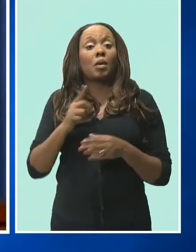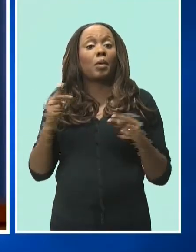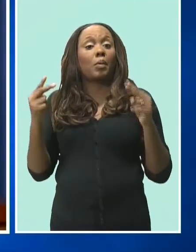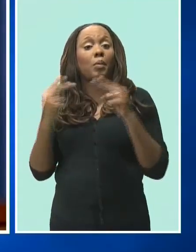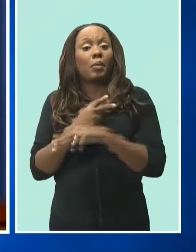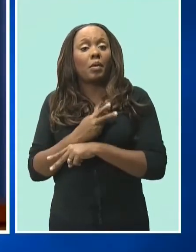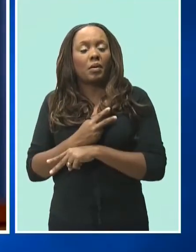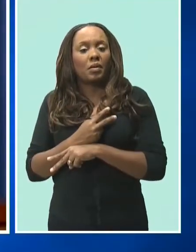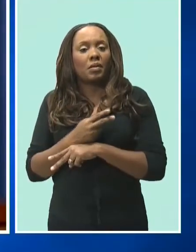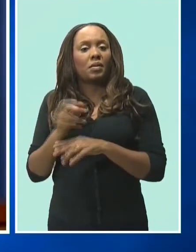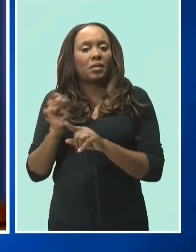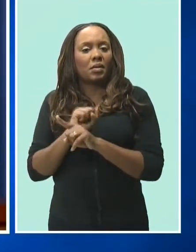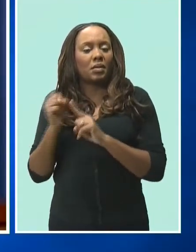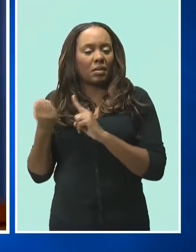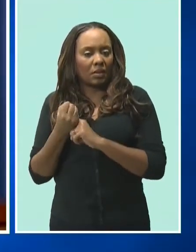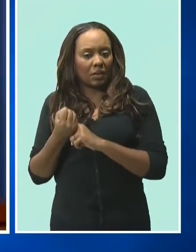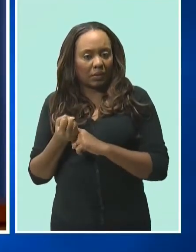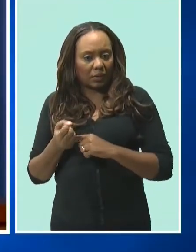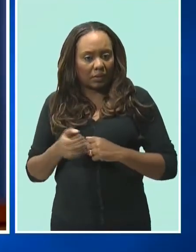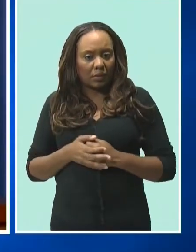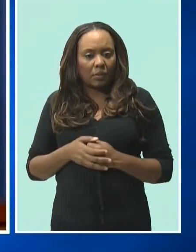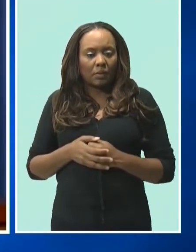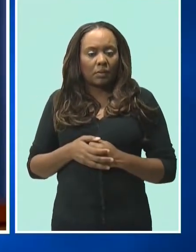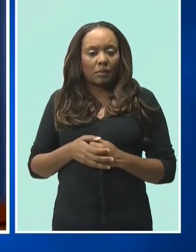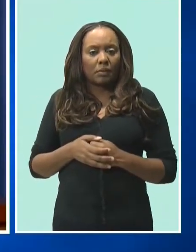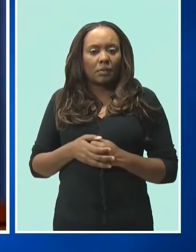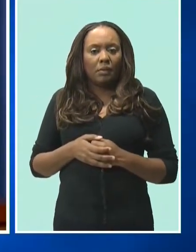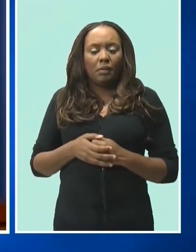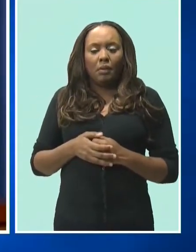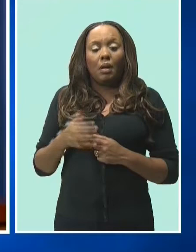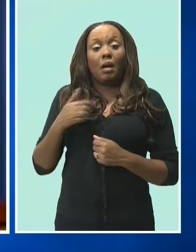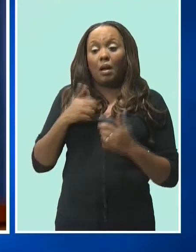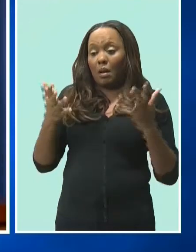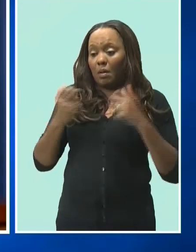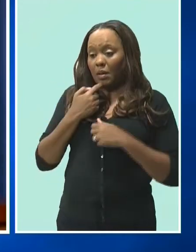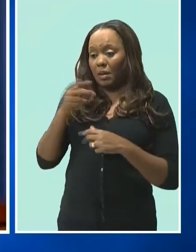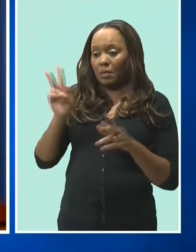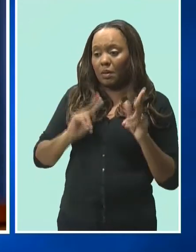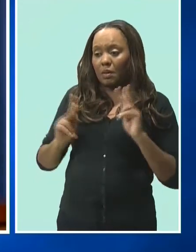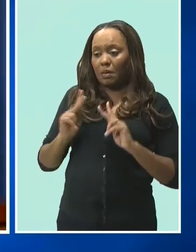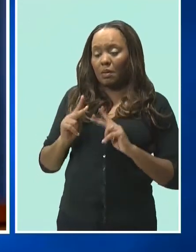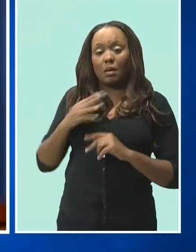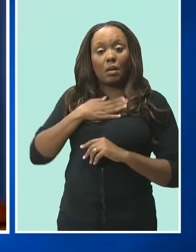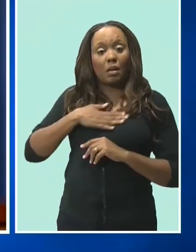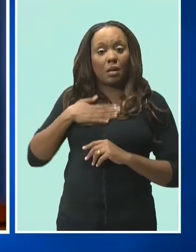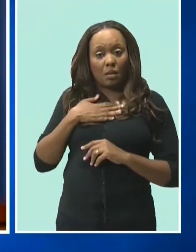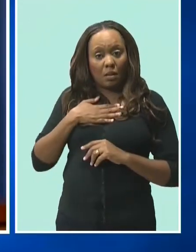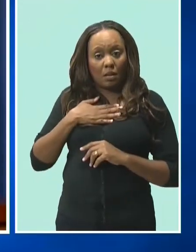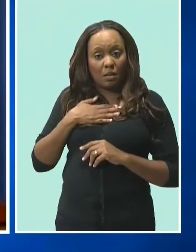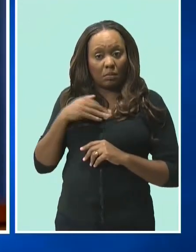of an already bad situation. And to them, we say, run your run.